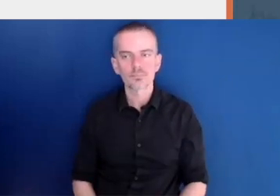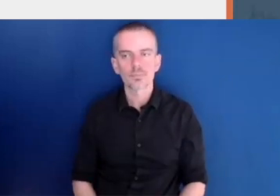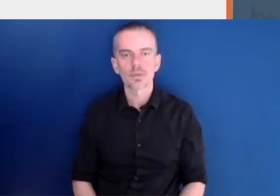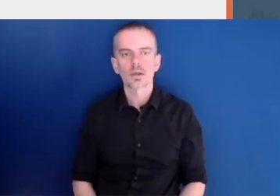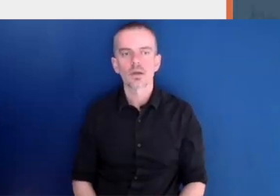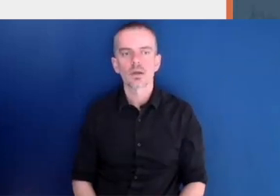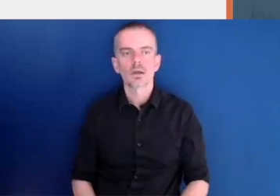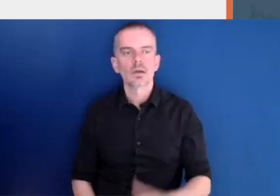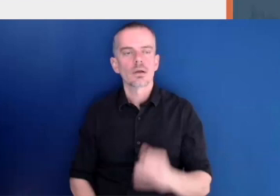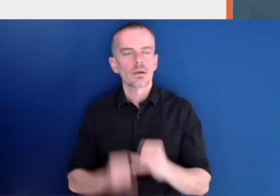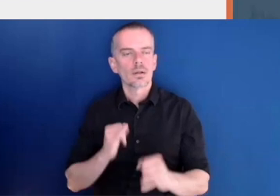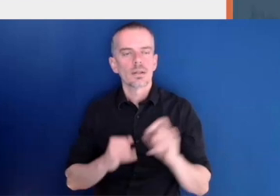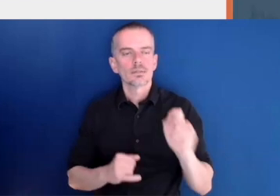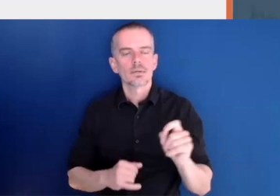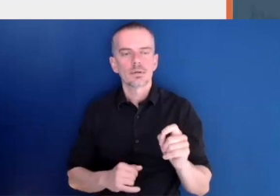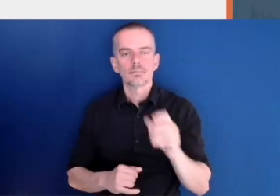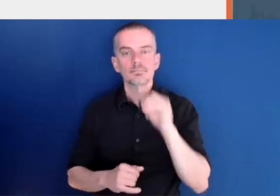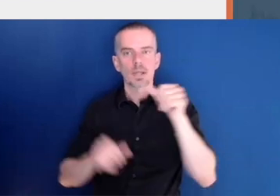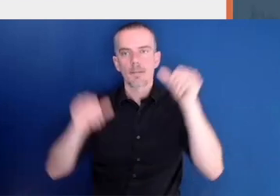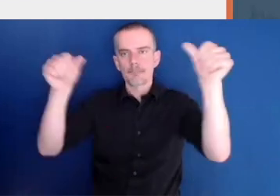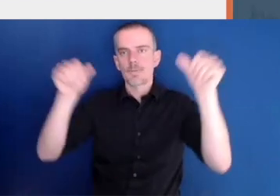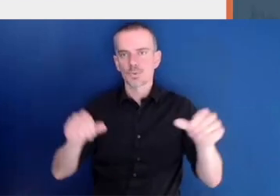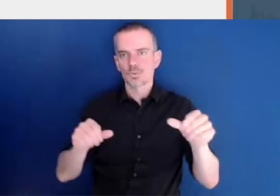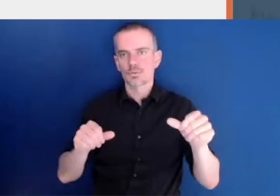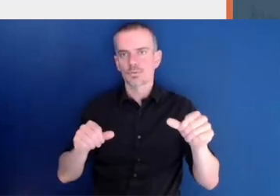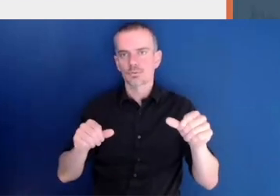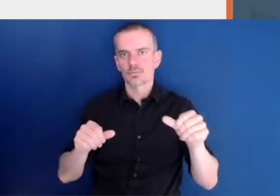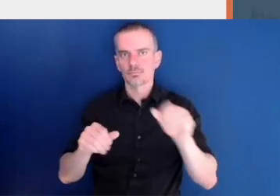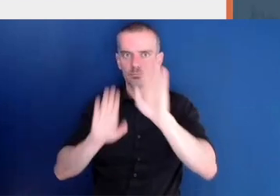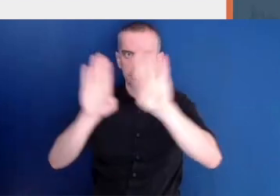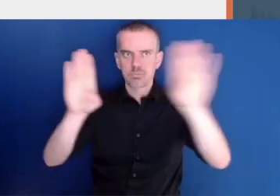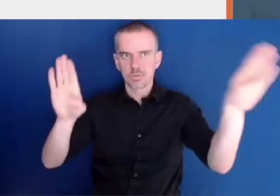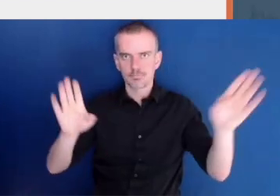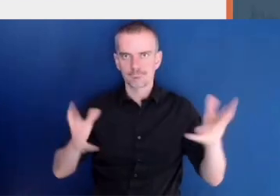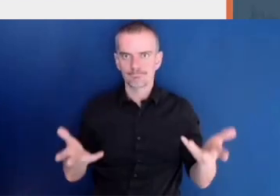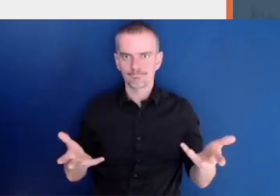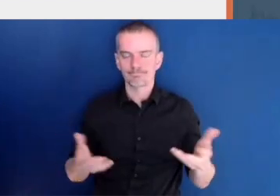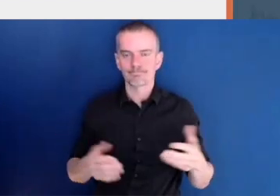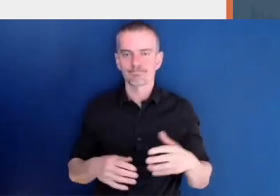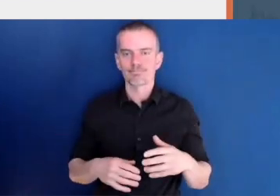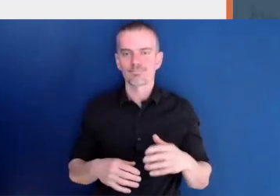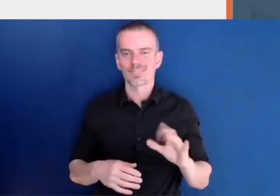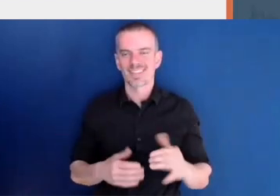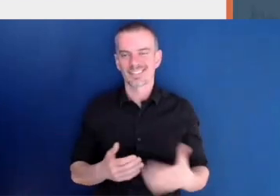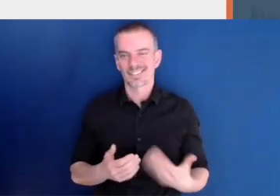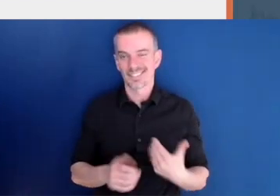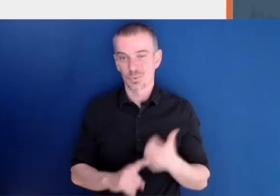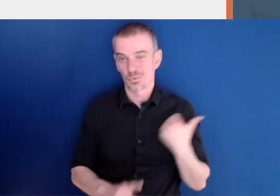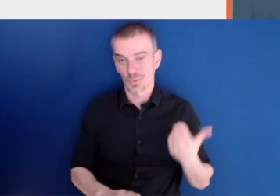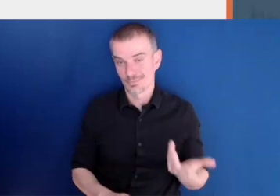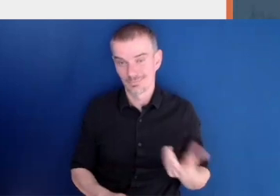Failure to post the correct posters in the work sites. That's easiest to avoid.